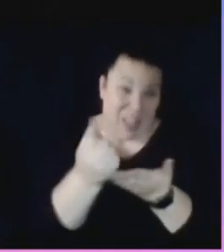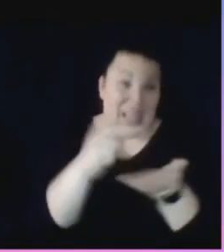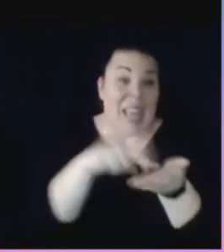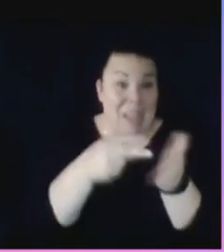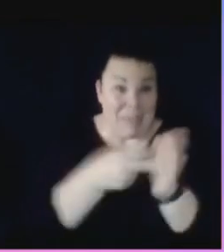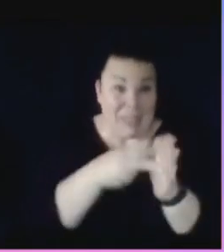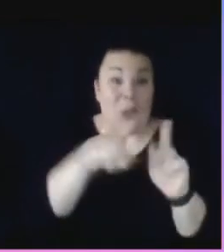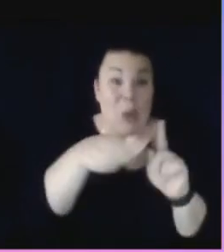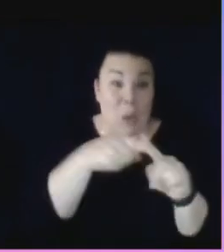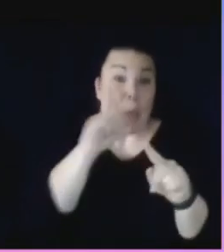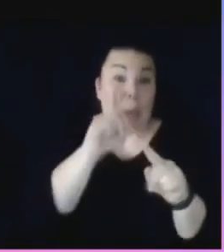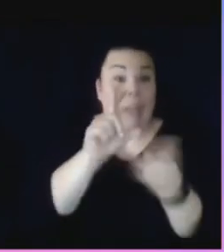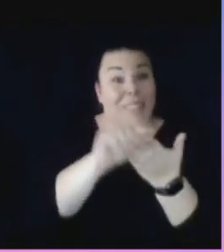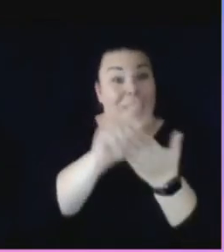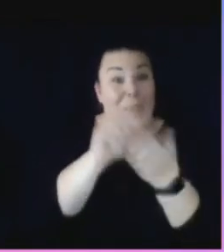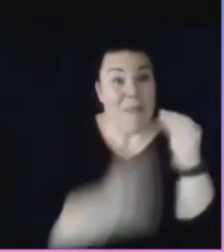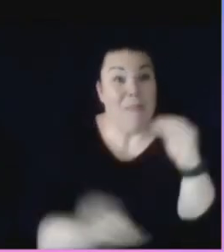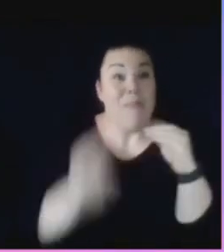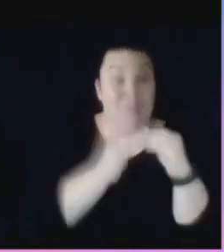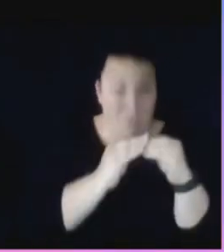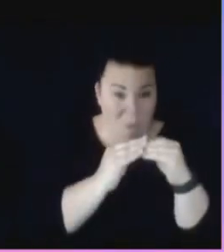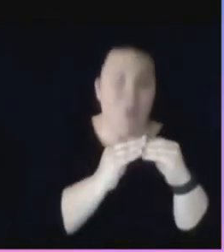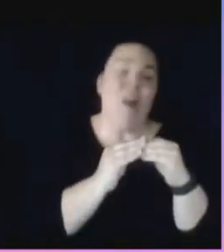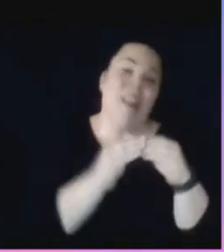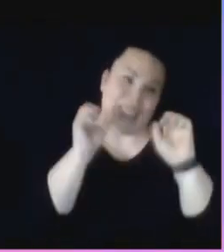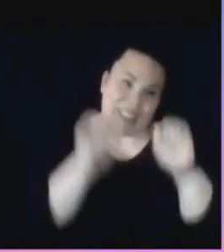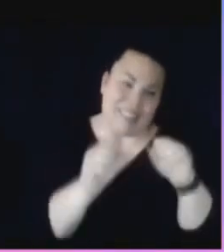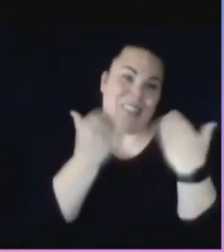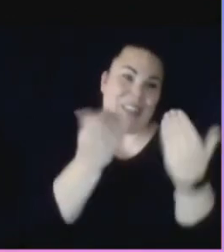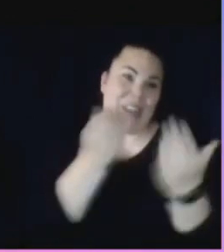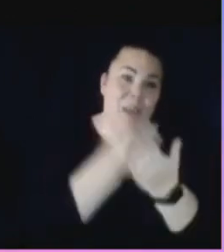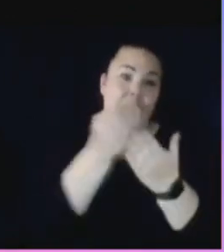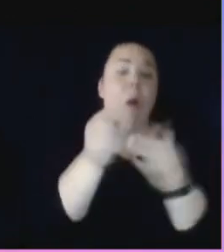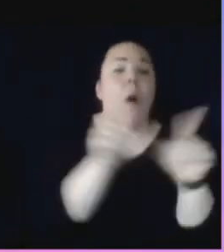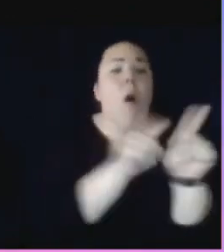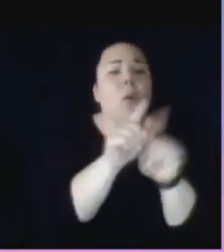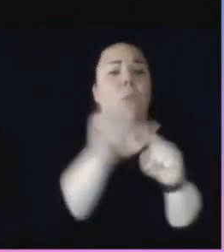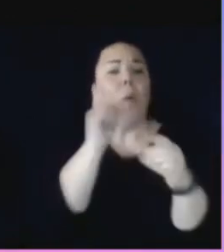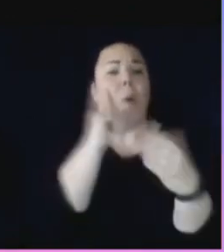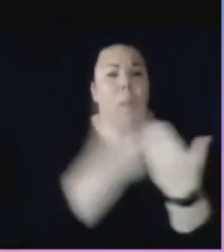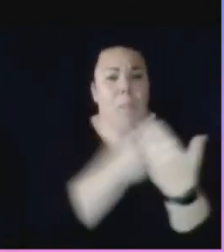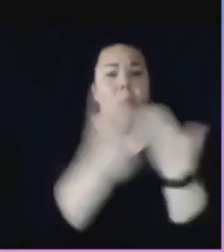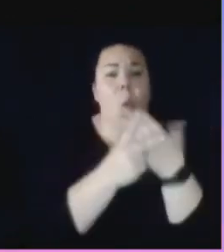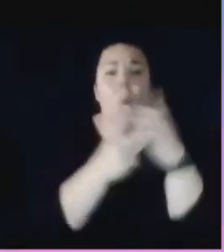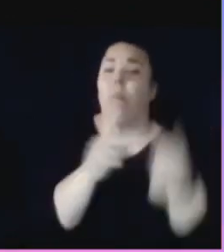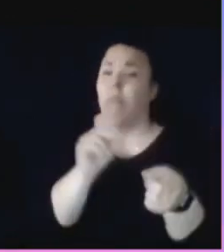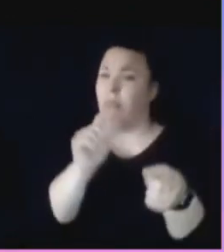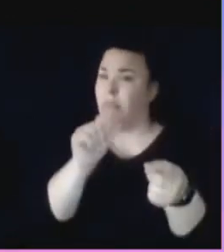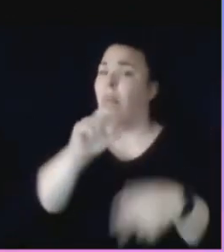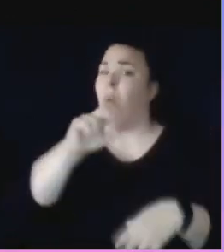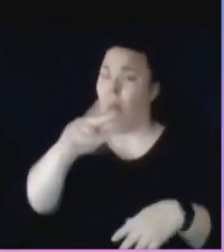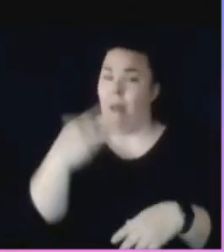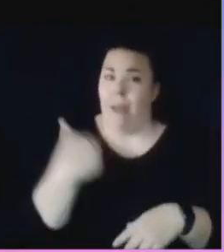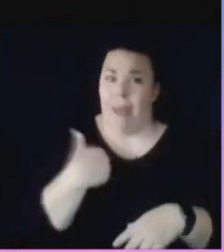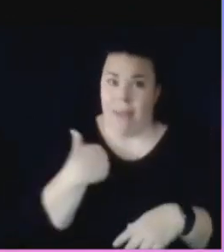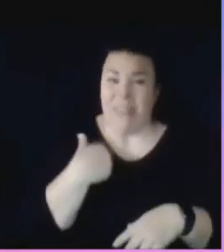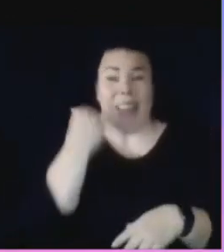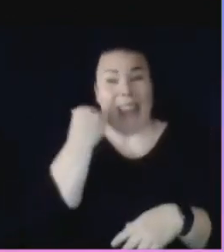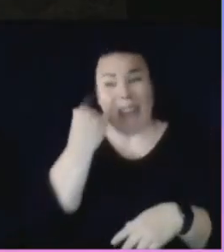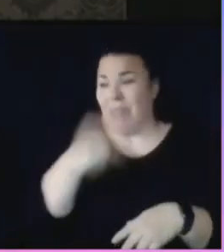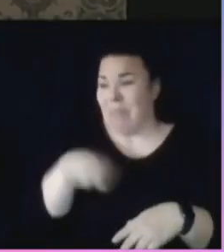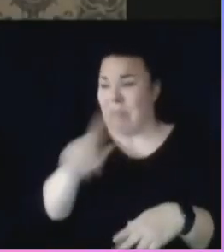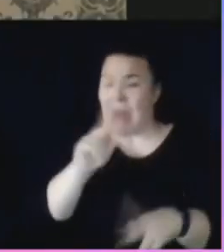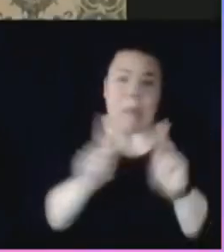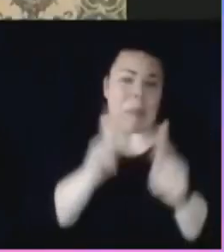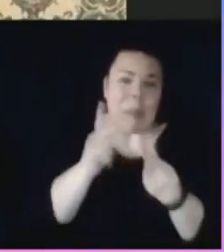print, get it. There's also a program that Alok has where you can buy the book and purchase it for people who may not be able to purchase it themselves who need it.